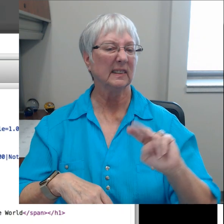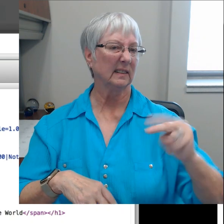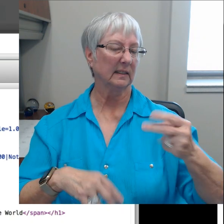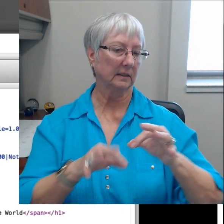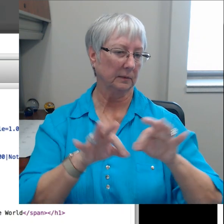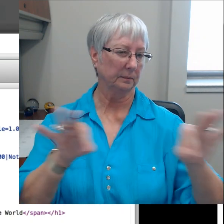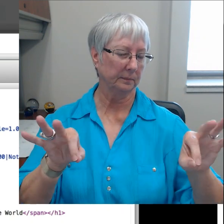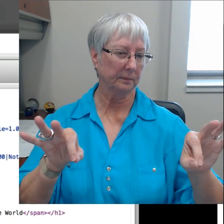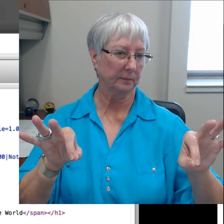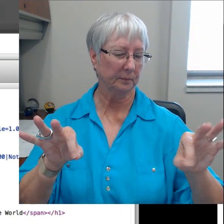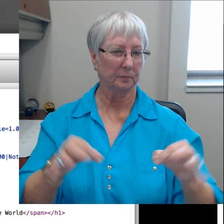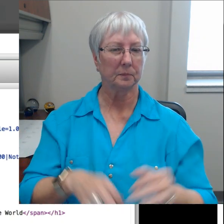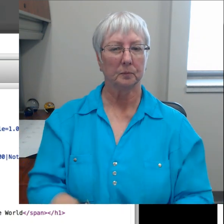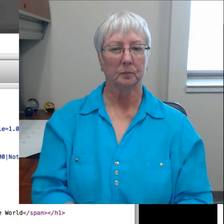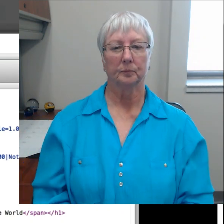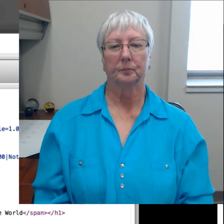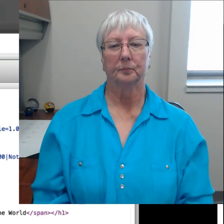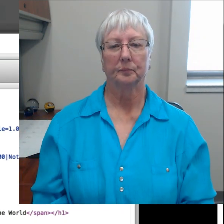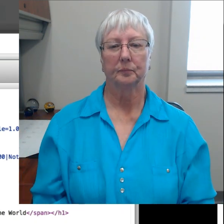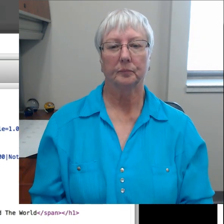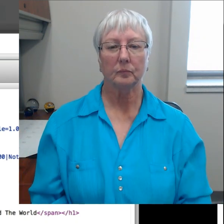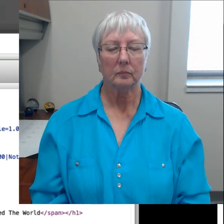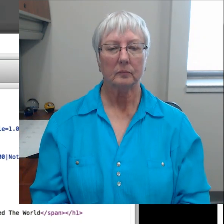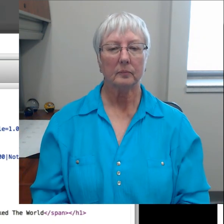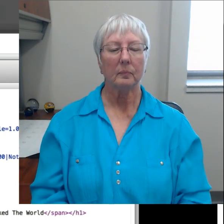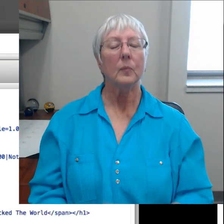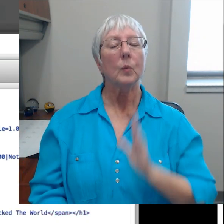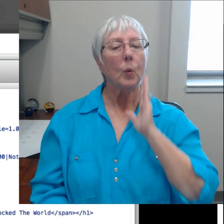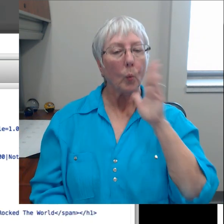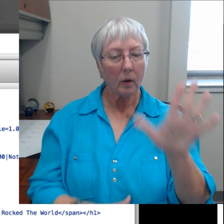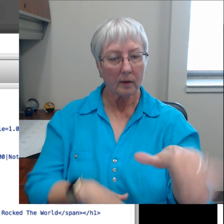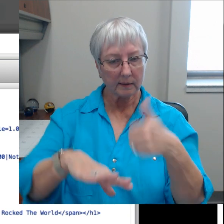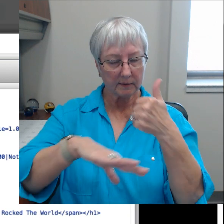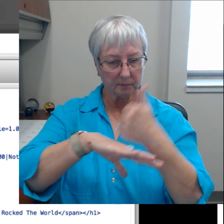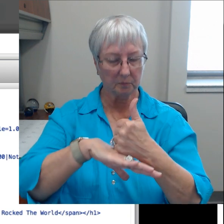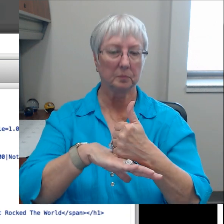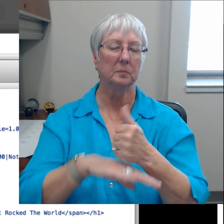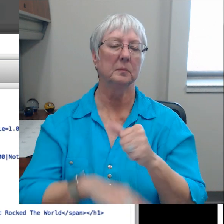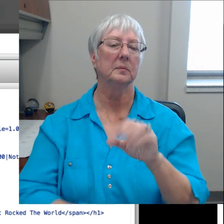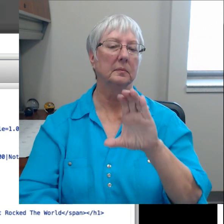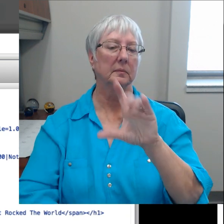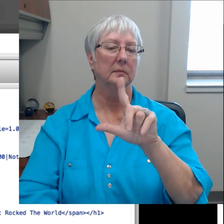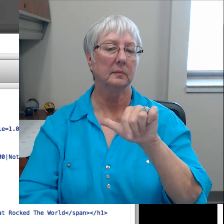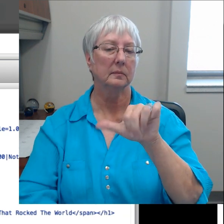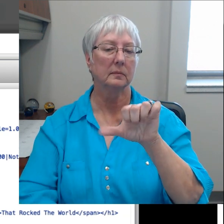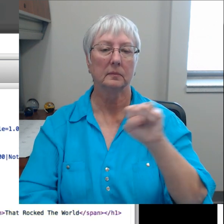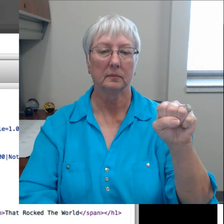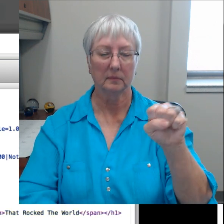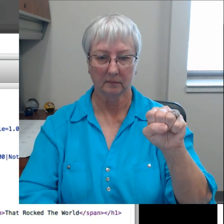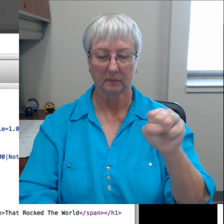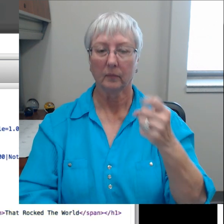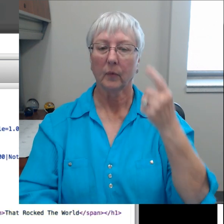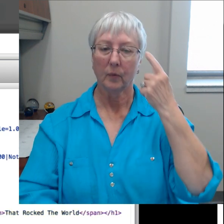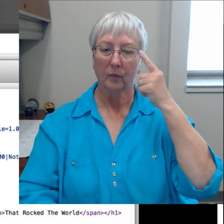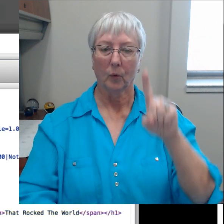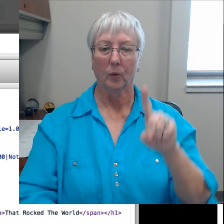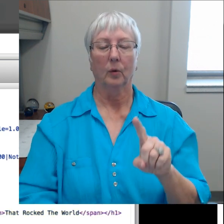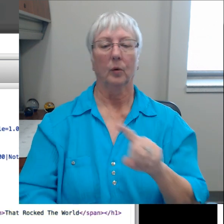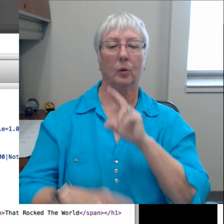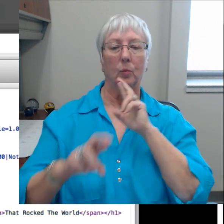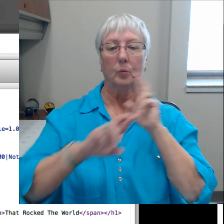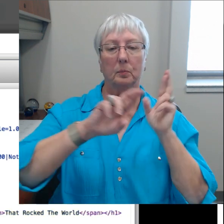class so we can target them in our CSS. We'll give them each a class of responsive design line, or RDW